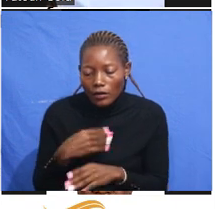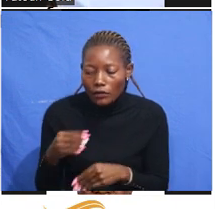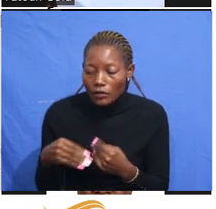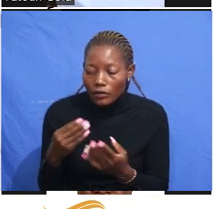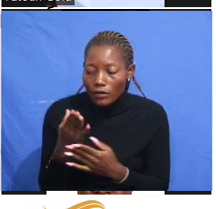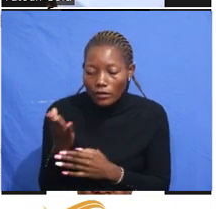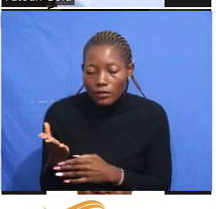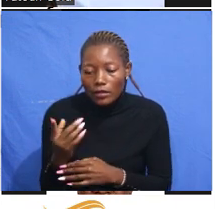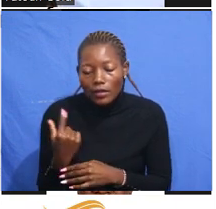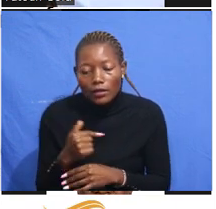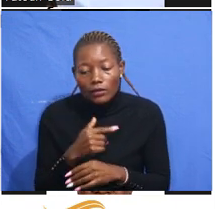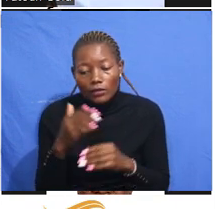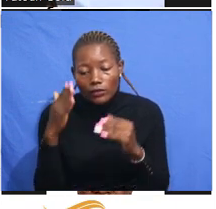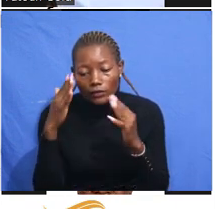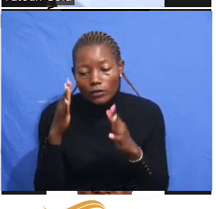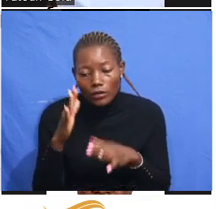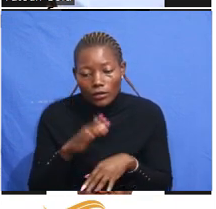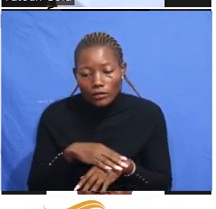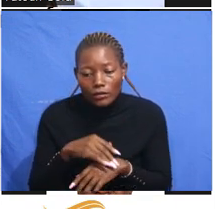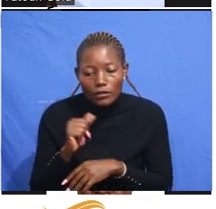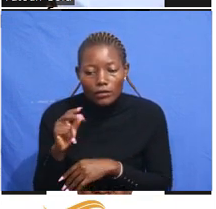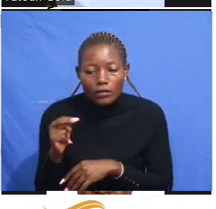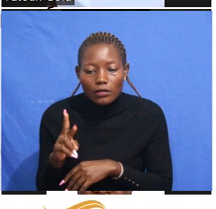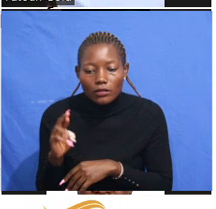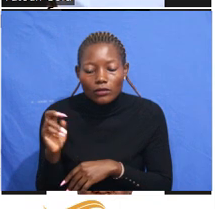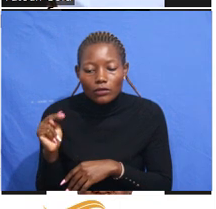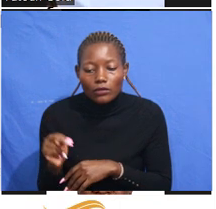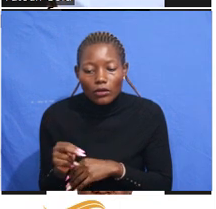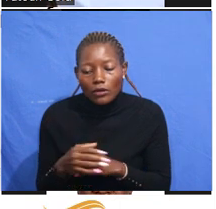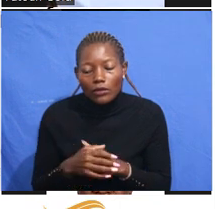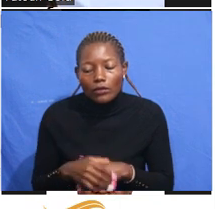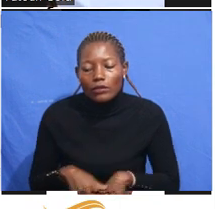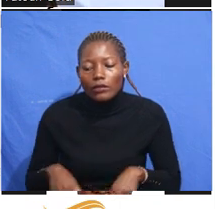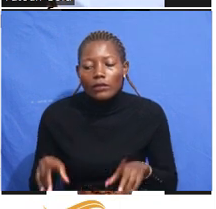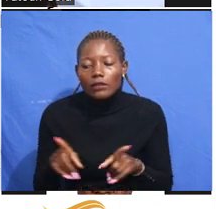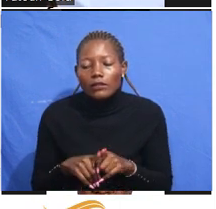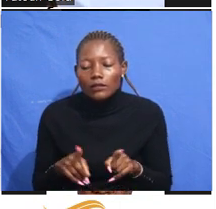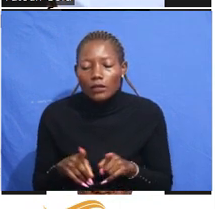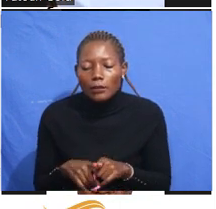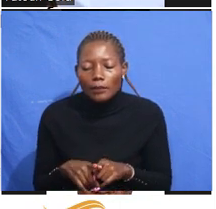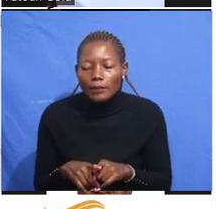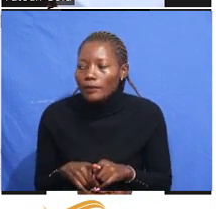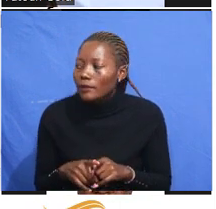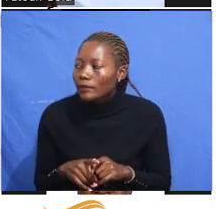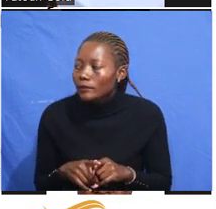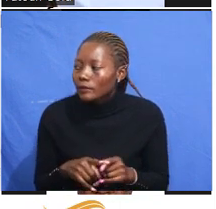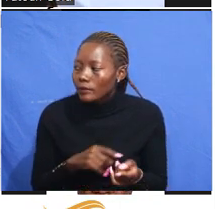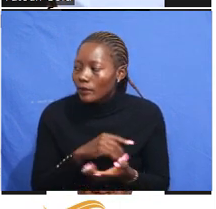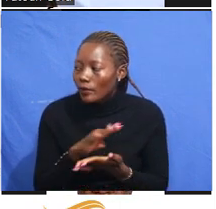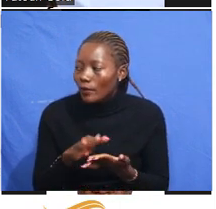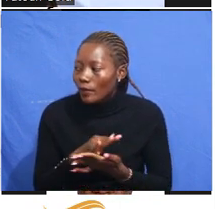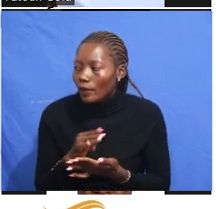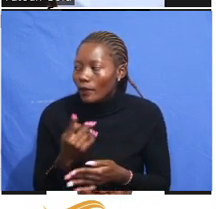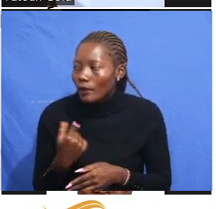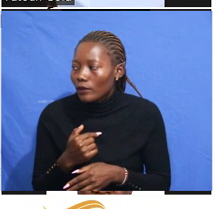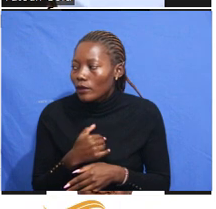We are looking at what we call a neuron, that is the unit, and there are basically 4